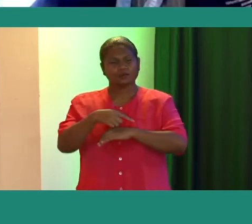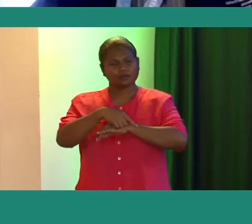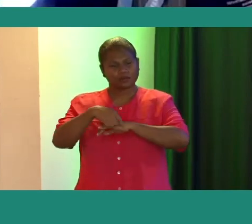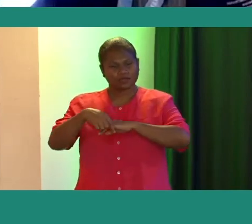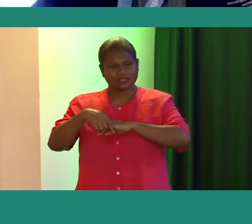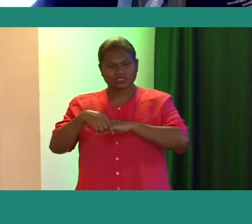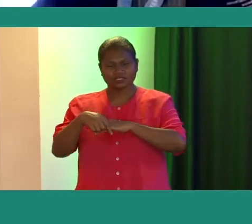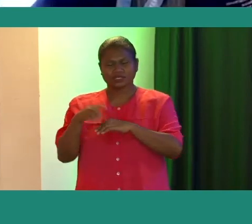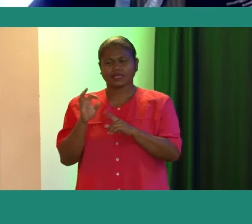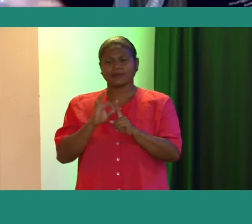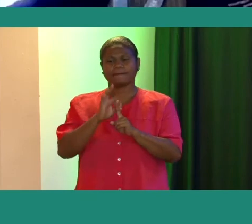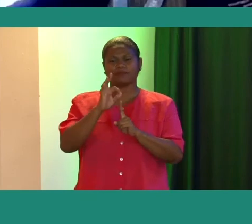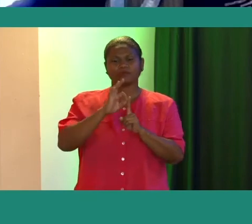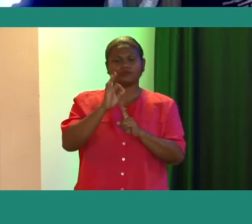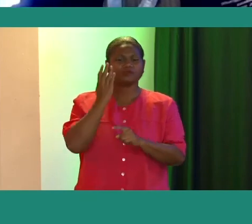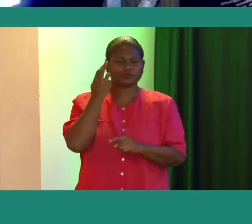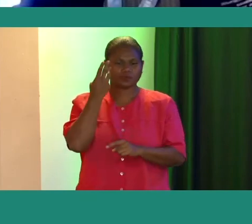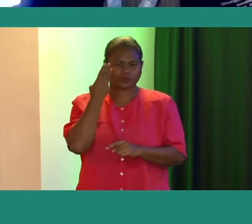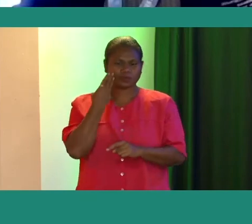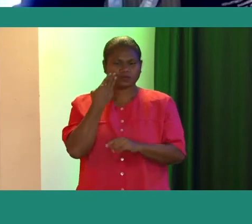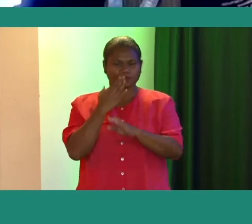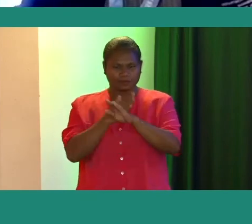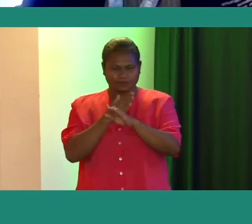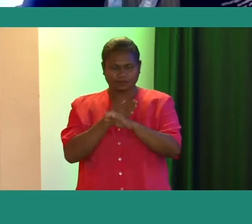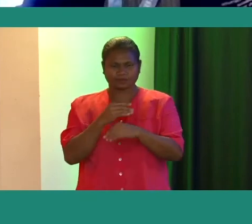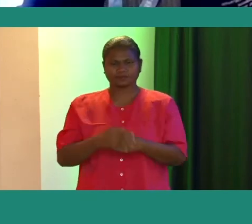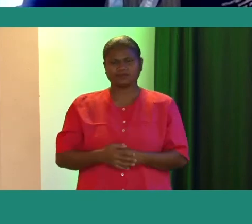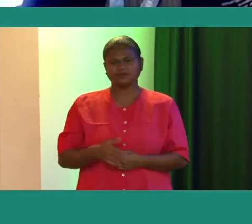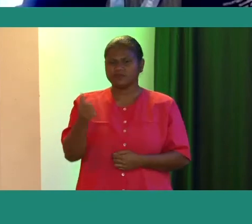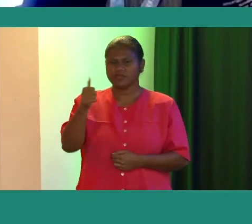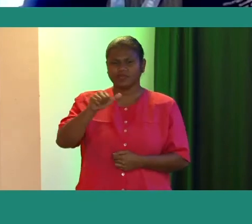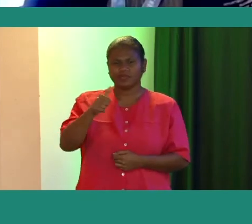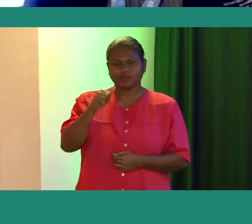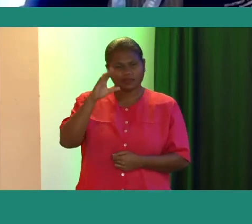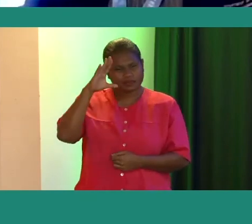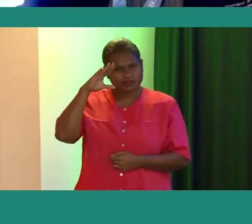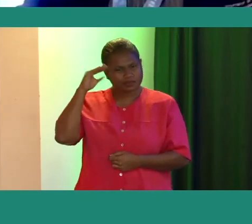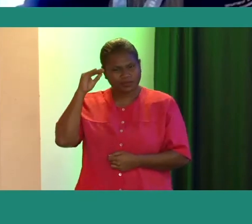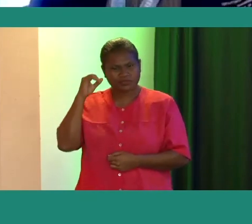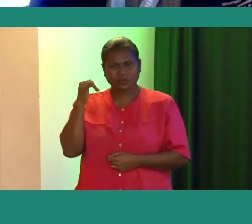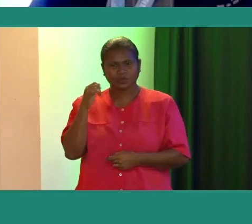any examples from the public sector service that you can share with us?